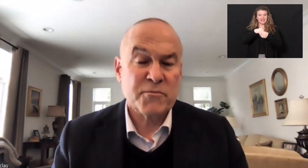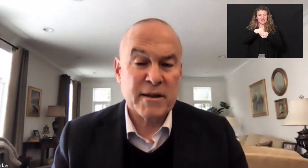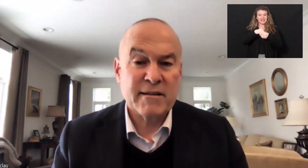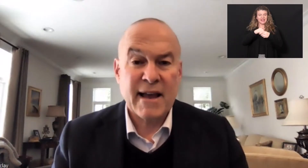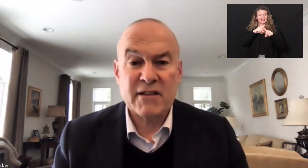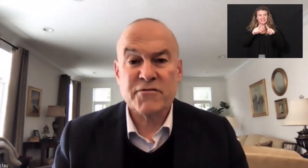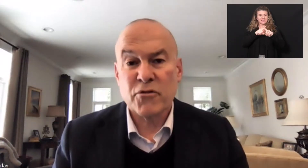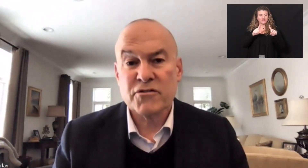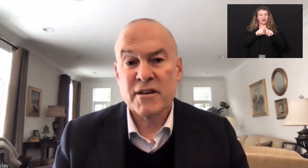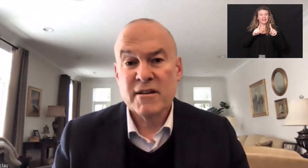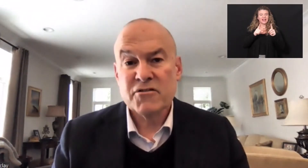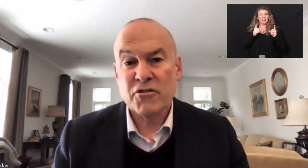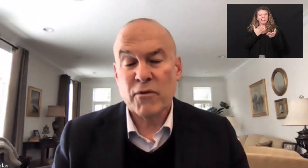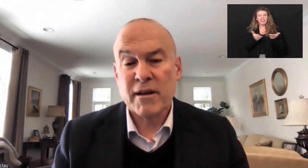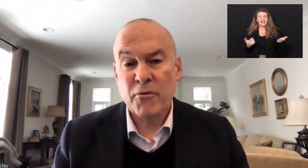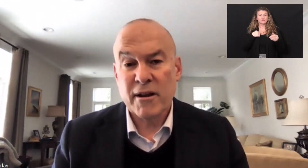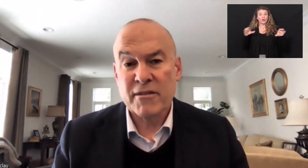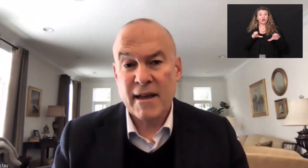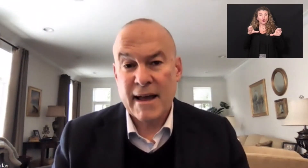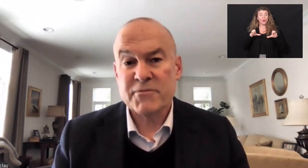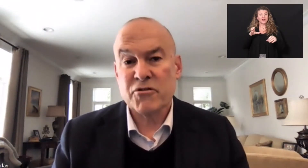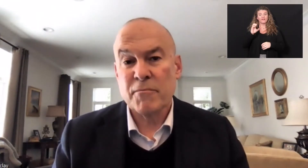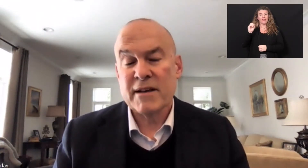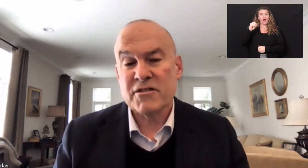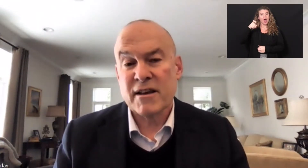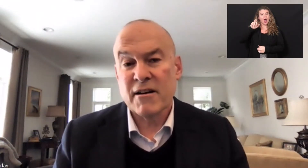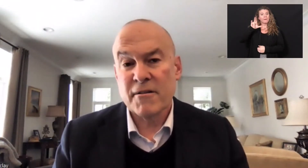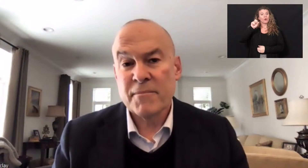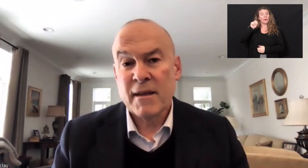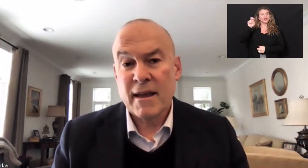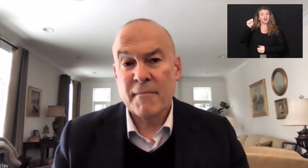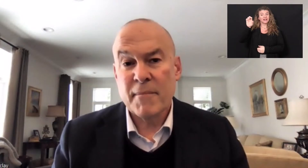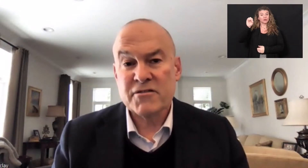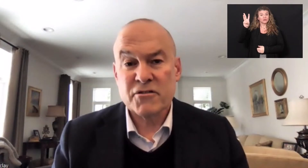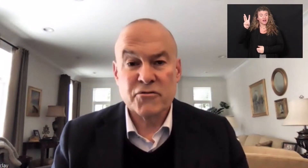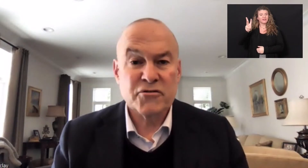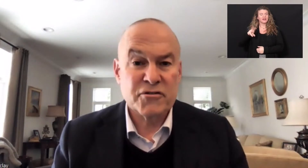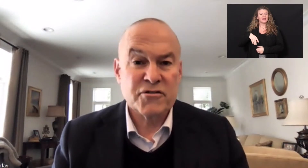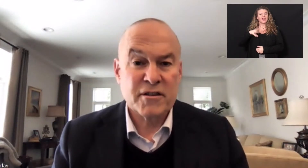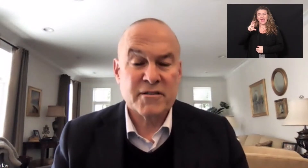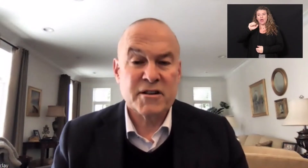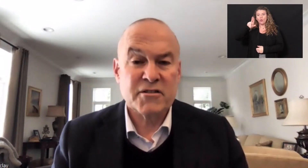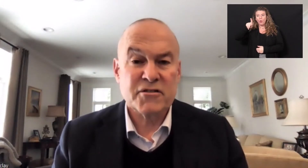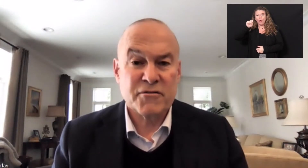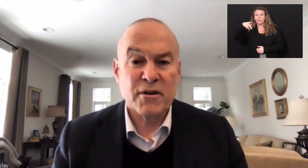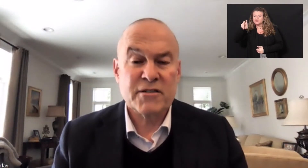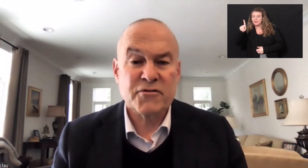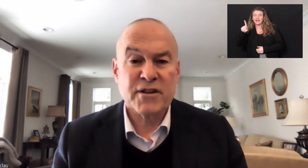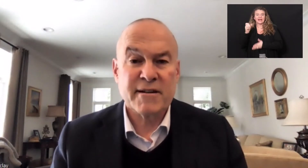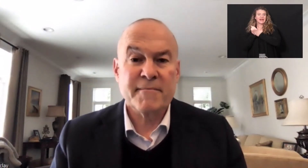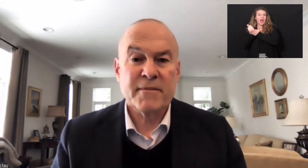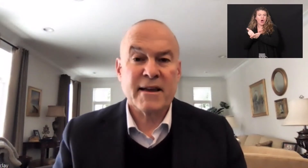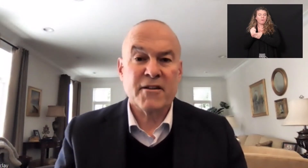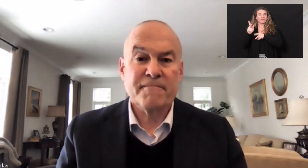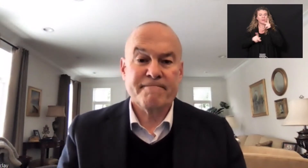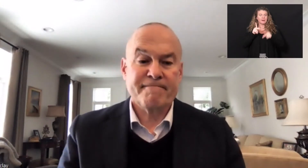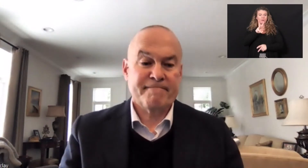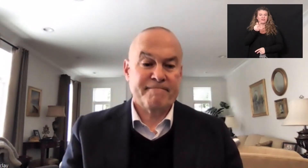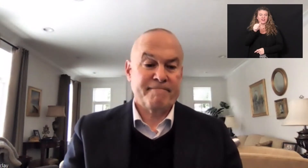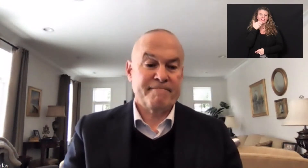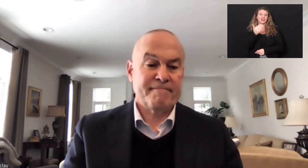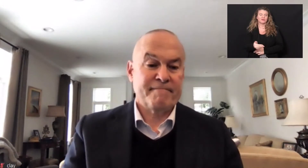Operation Warp Speed Task Force, so that we can bring the absolute best care and best solutions to the citizens of West Virginia. Thank